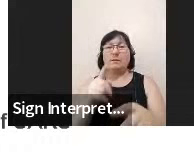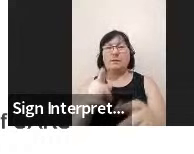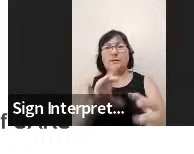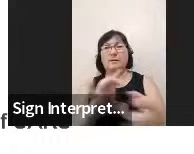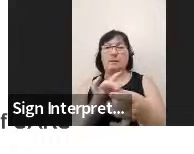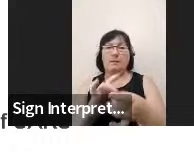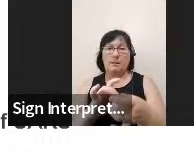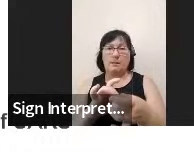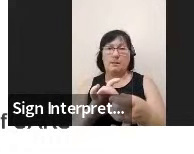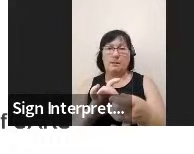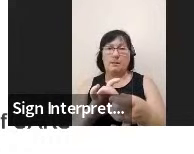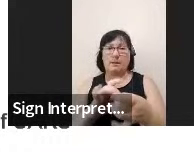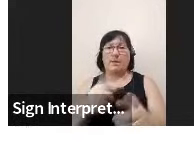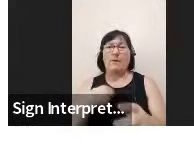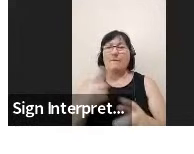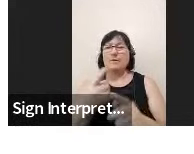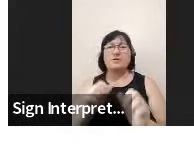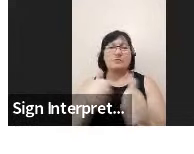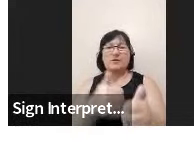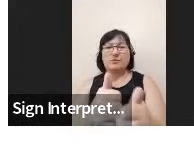of SARS.